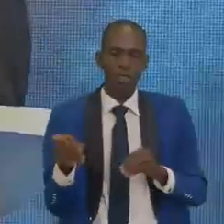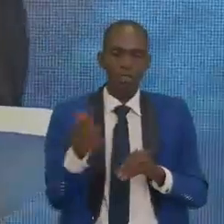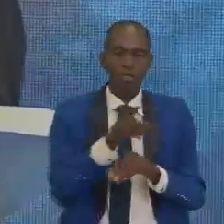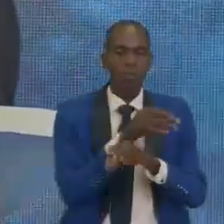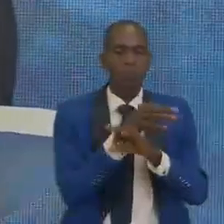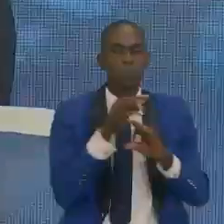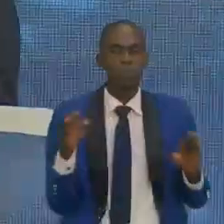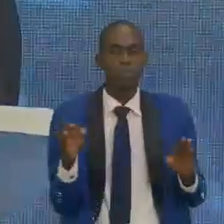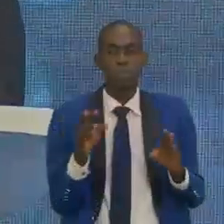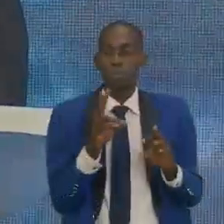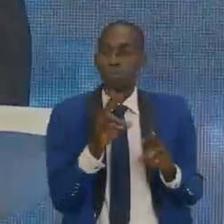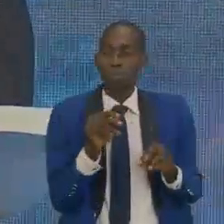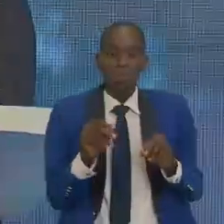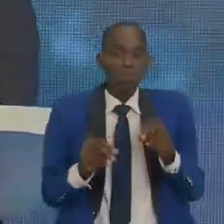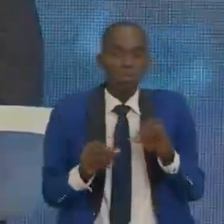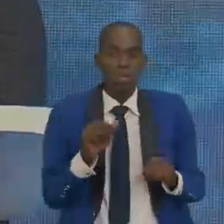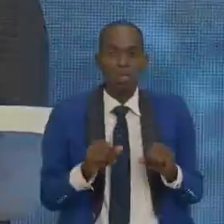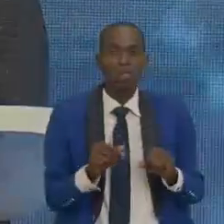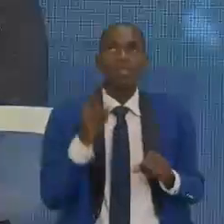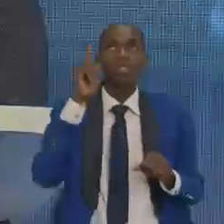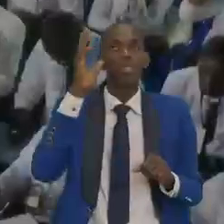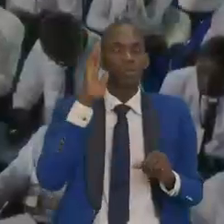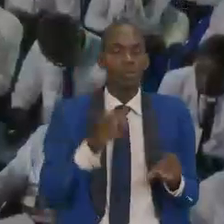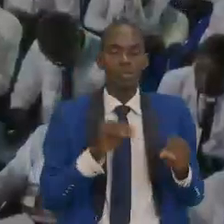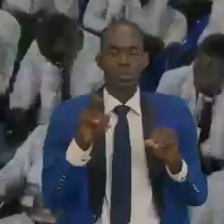No doubt, he will set you free tonight.